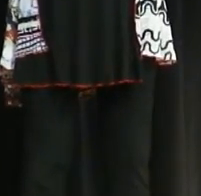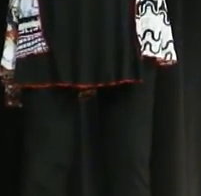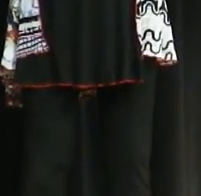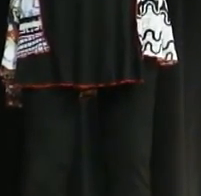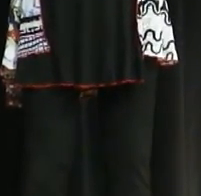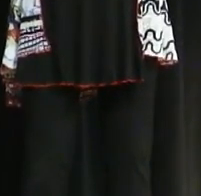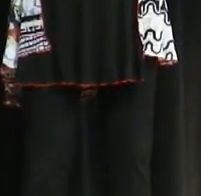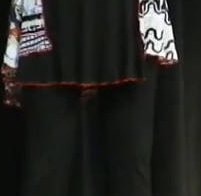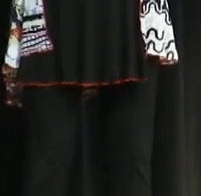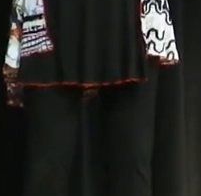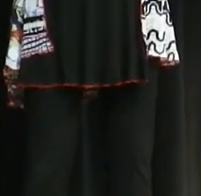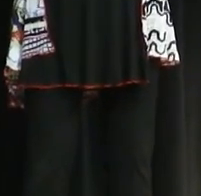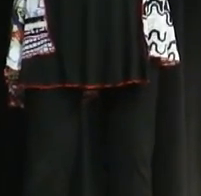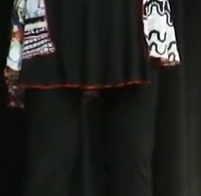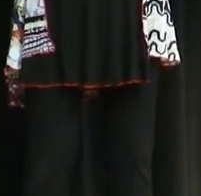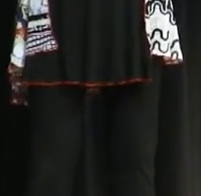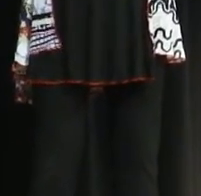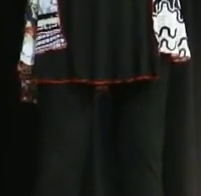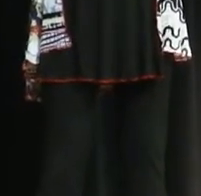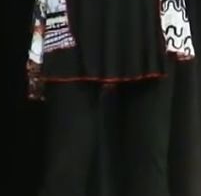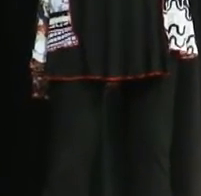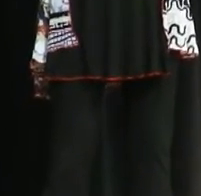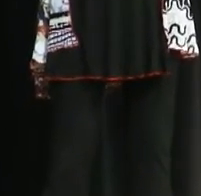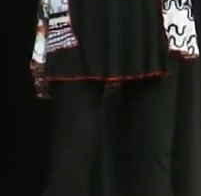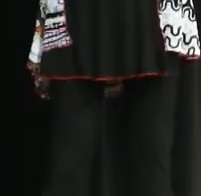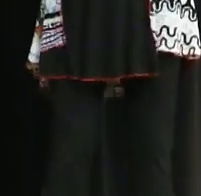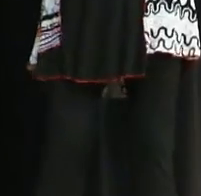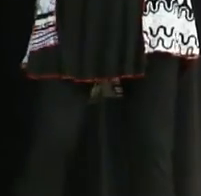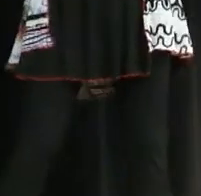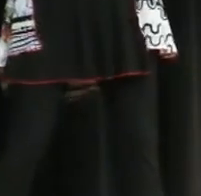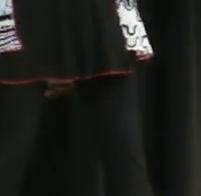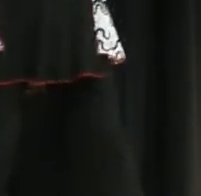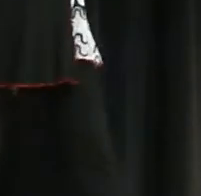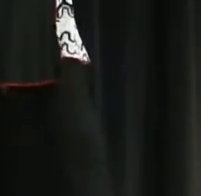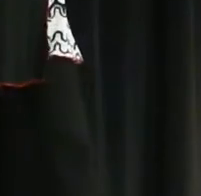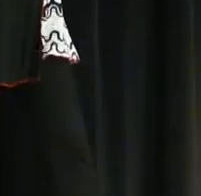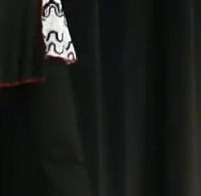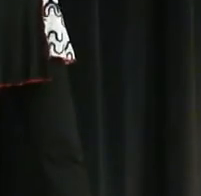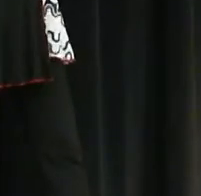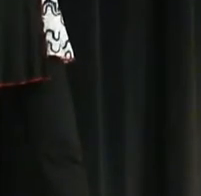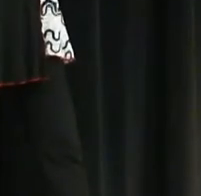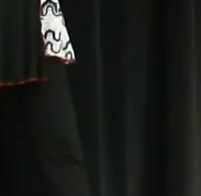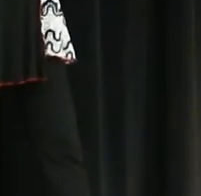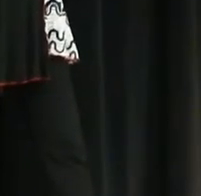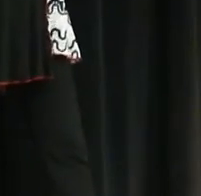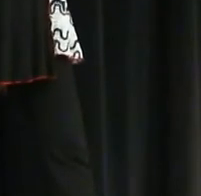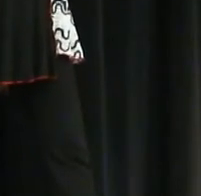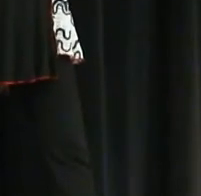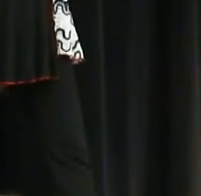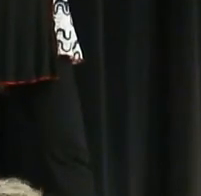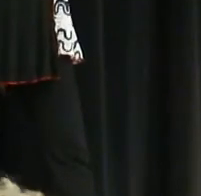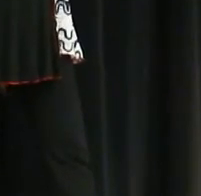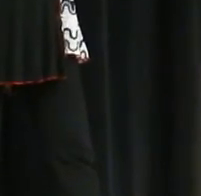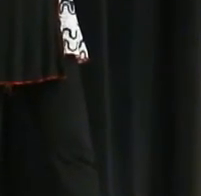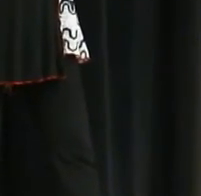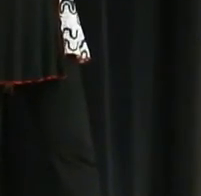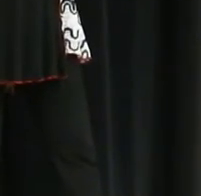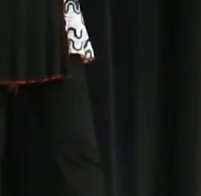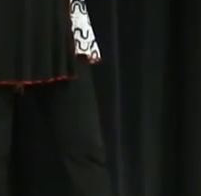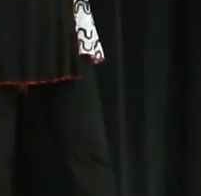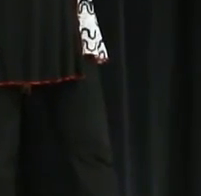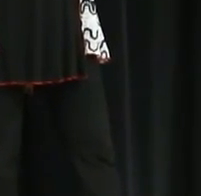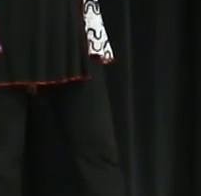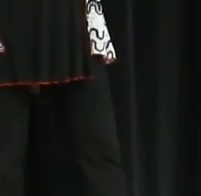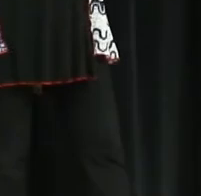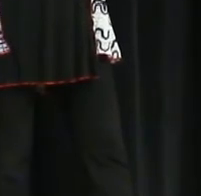the Stars. I don't know if that just doesn't fit with my typical job responsibilities or what, but this season has been